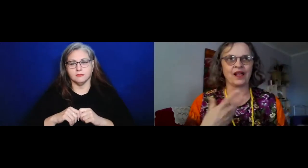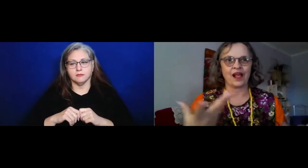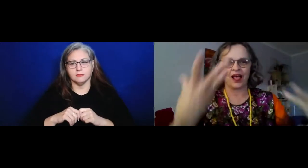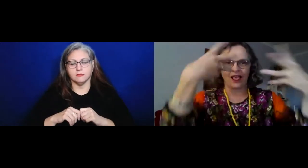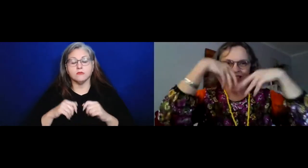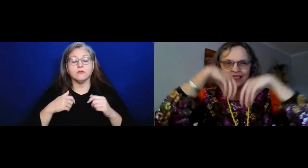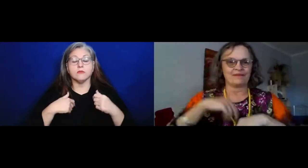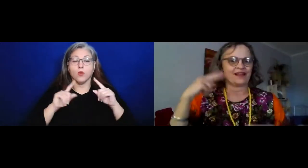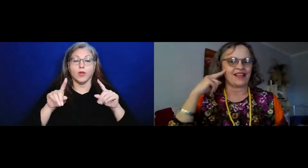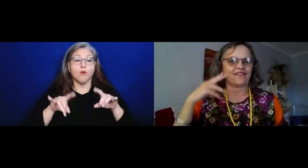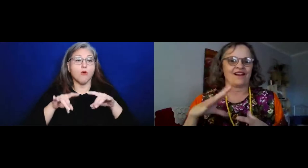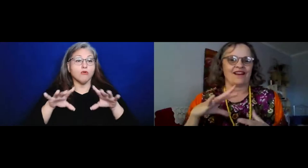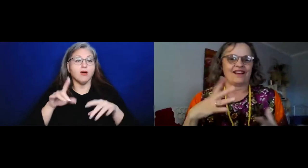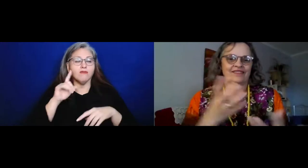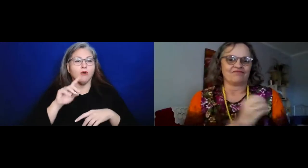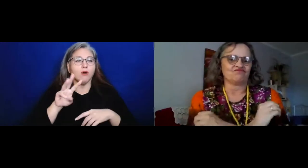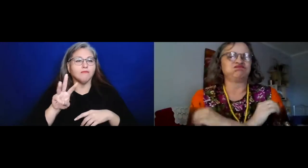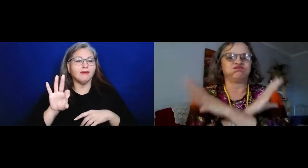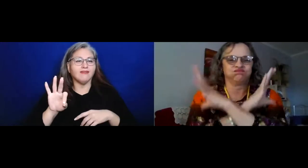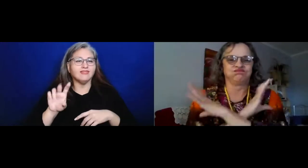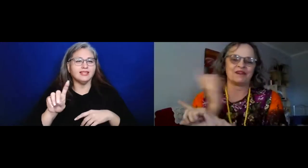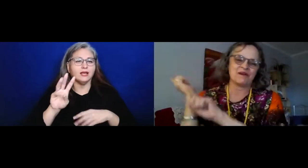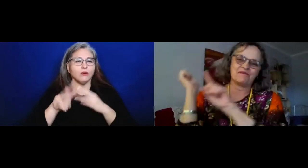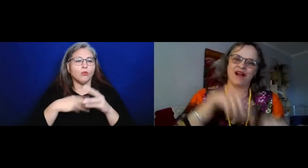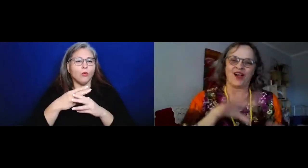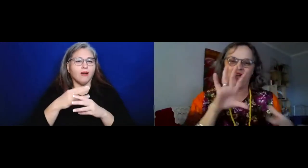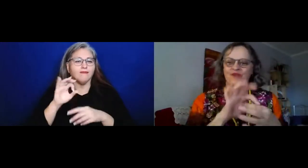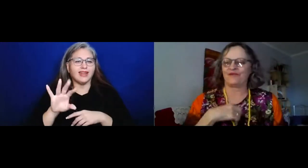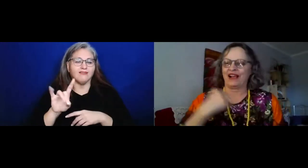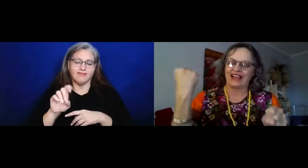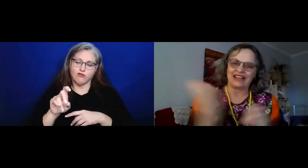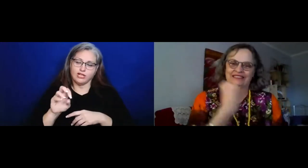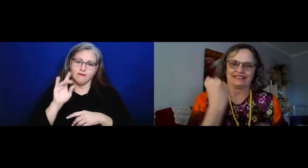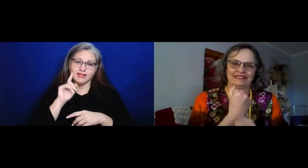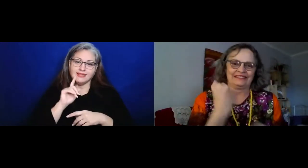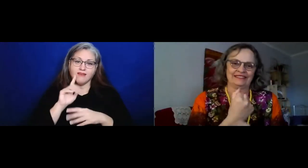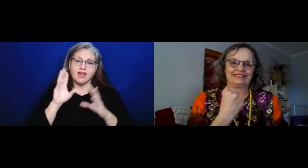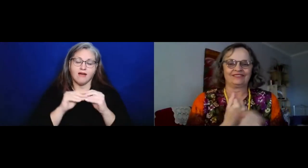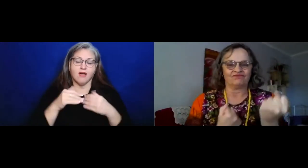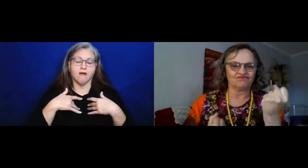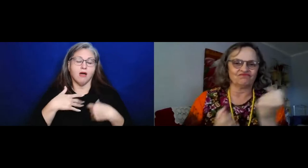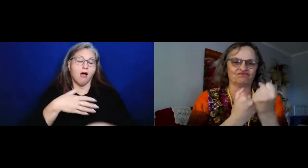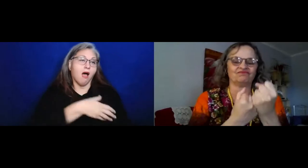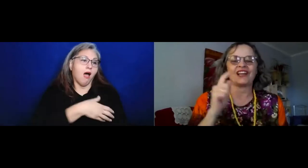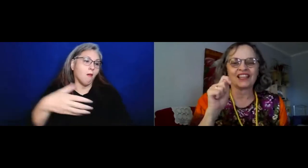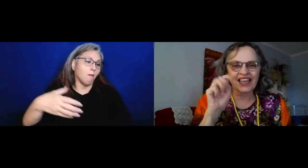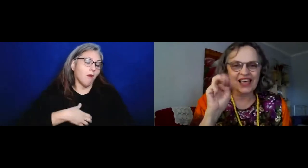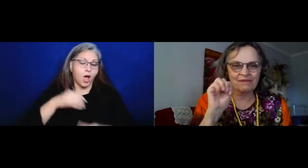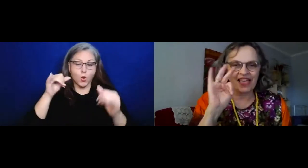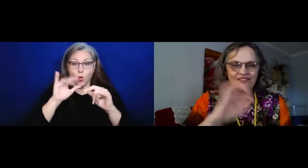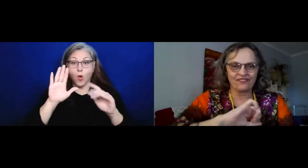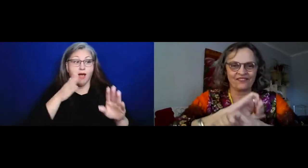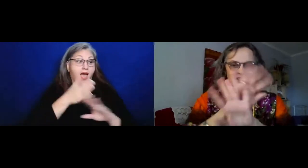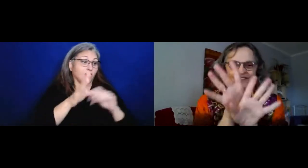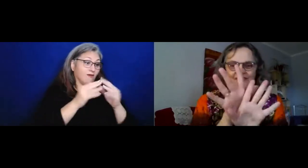I went to Australia for the World Federation of the Deaf conference and I felt so empowered. And when I came back after that